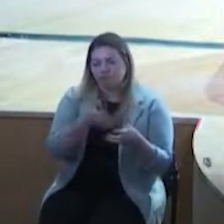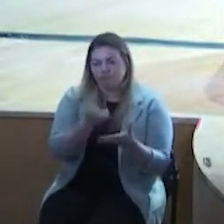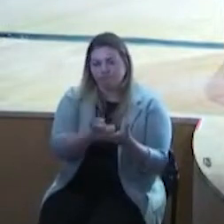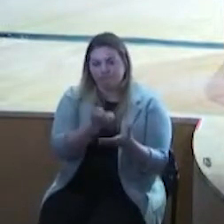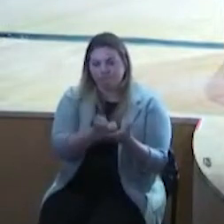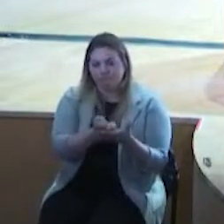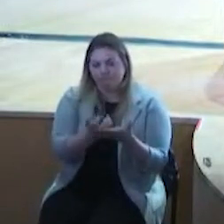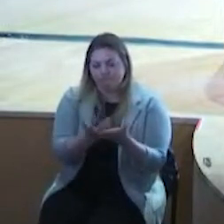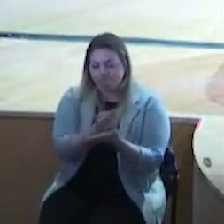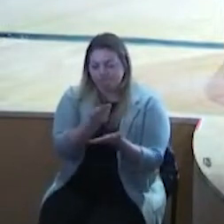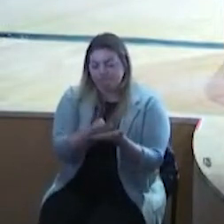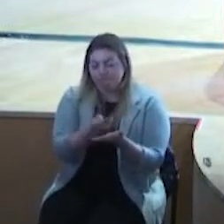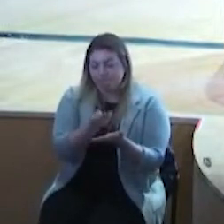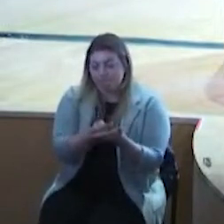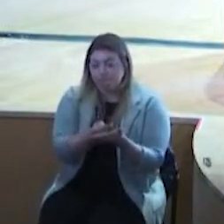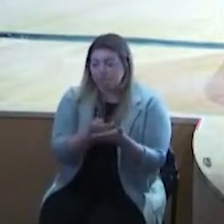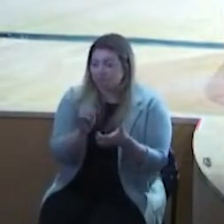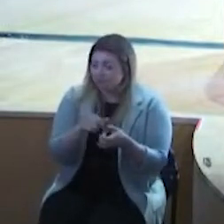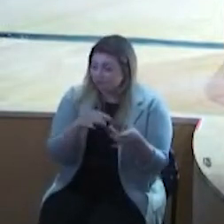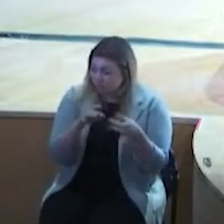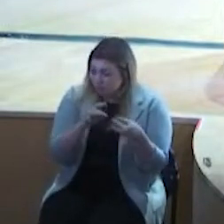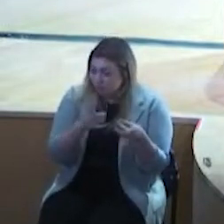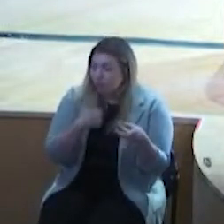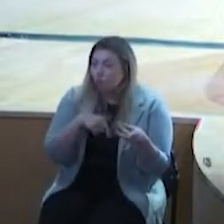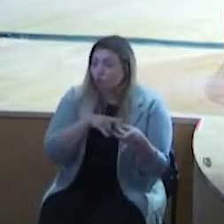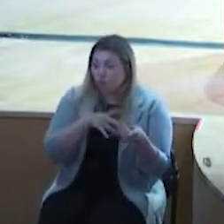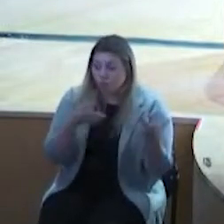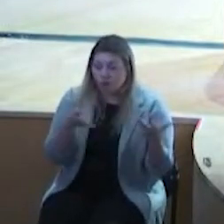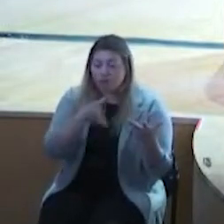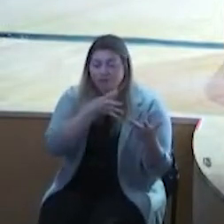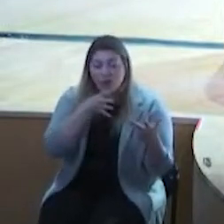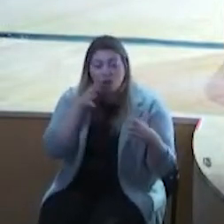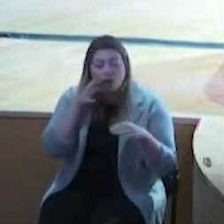before, we are an agricultural